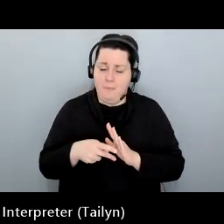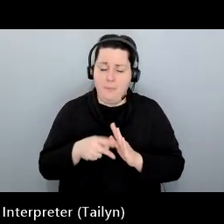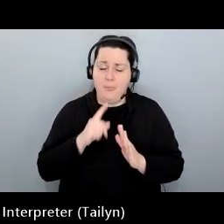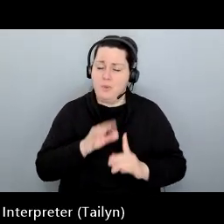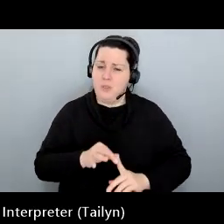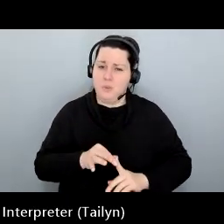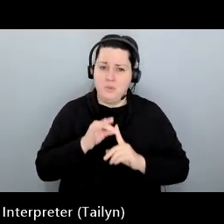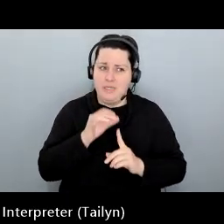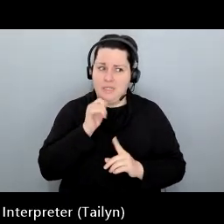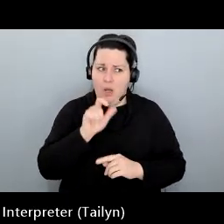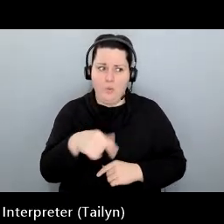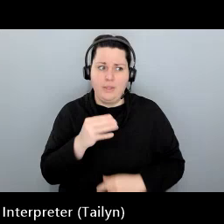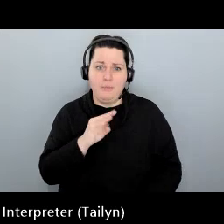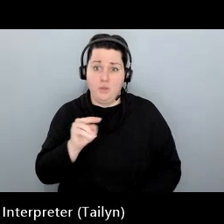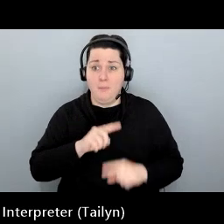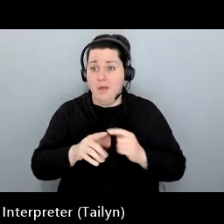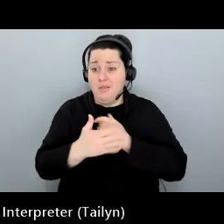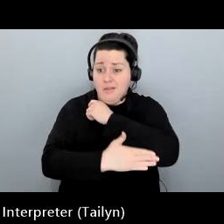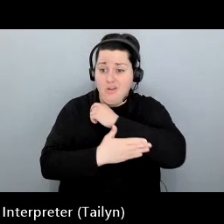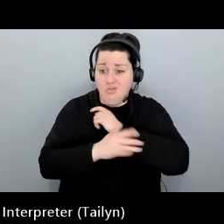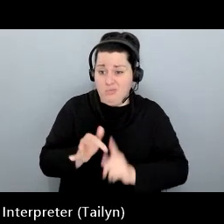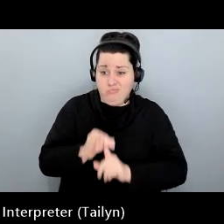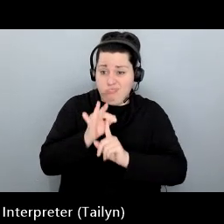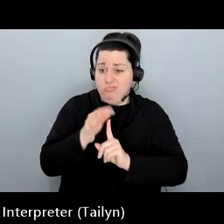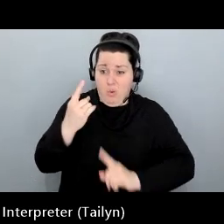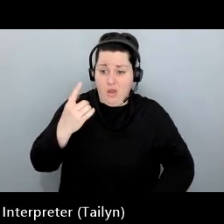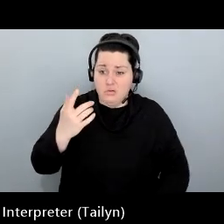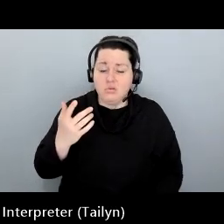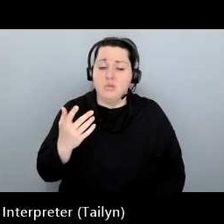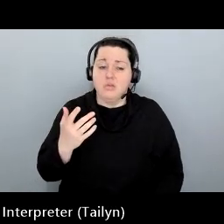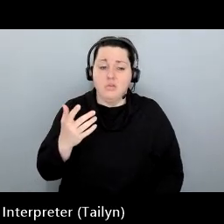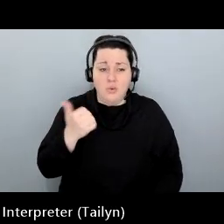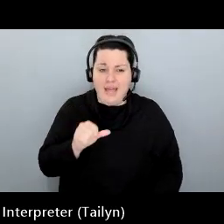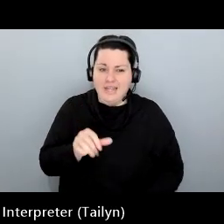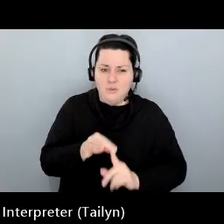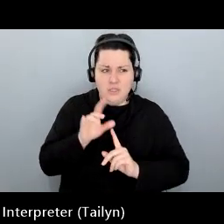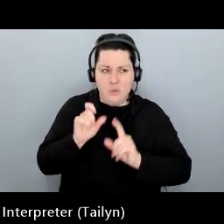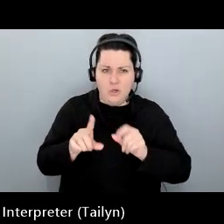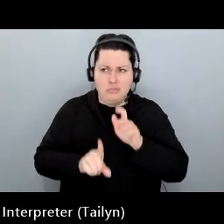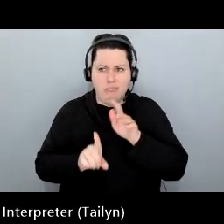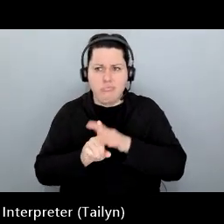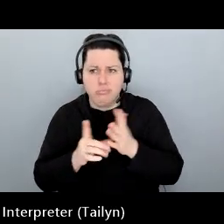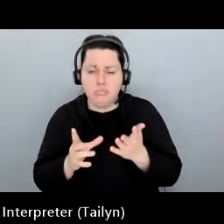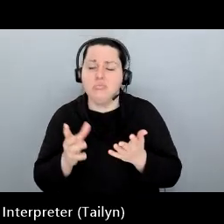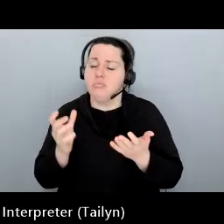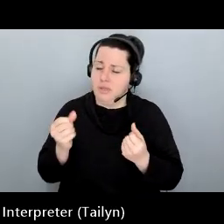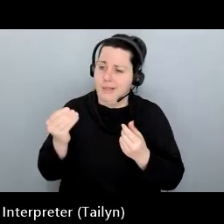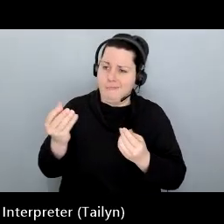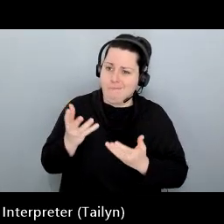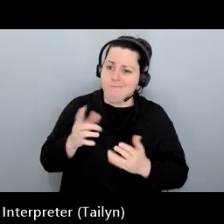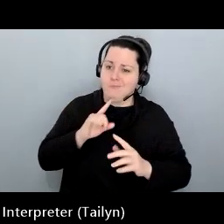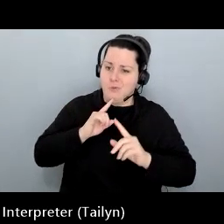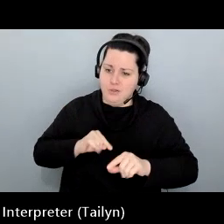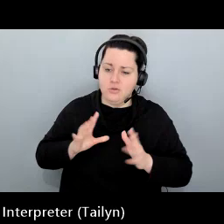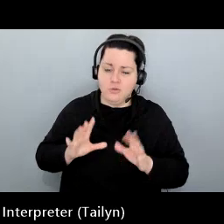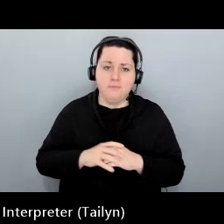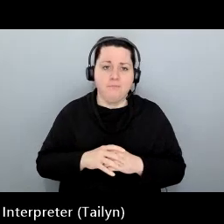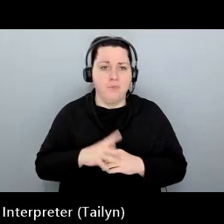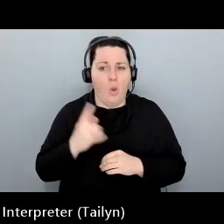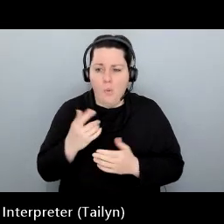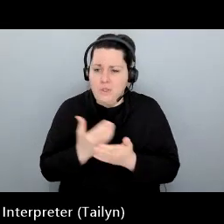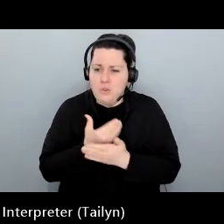only to Minnesota, but the country, answering any sort of unique questions that come up. And we're always getting new ones here. All right.